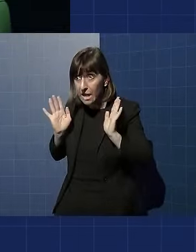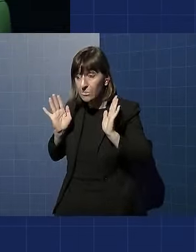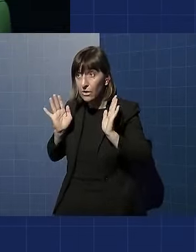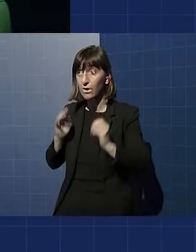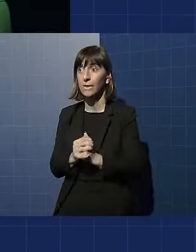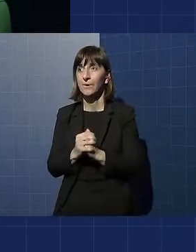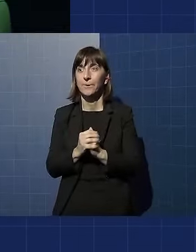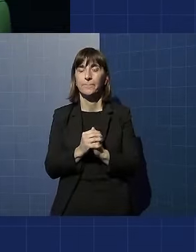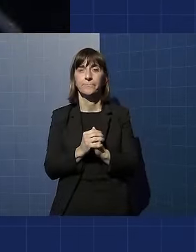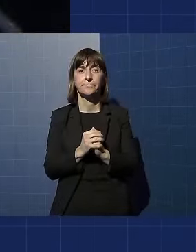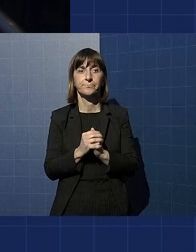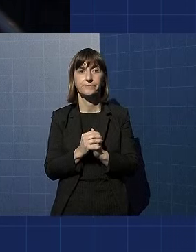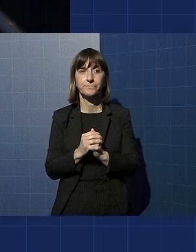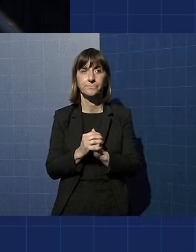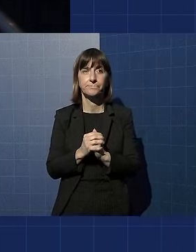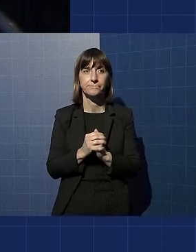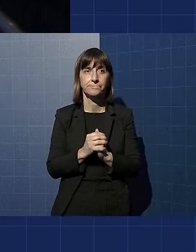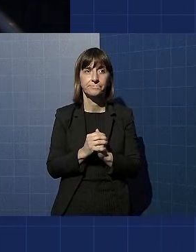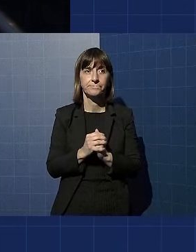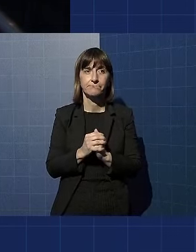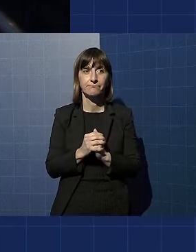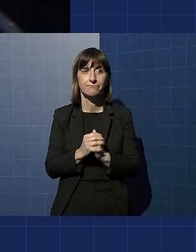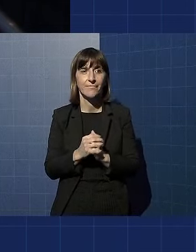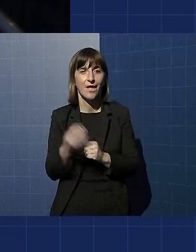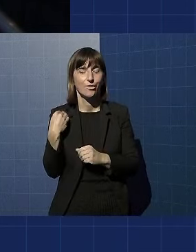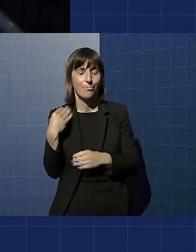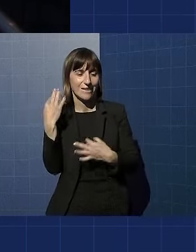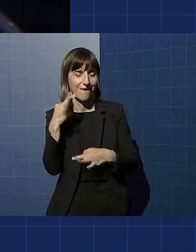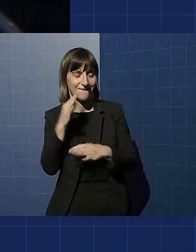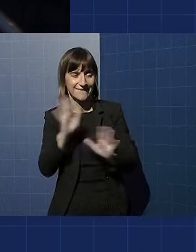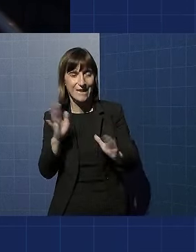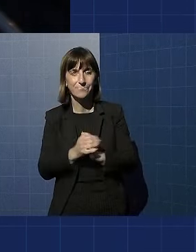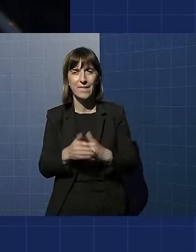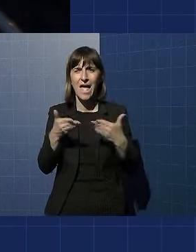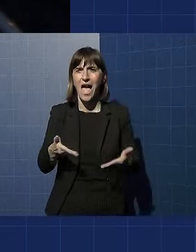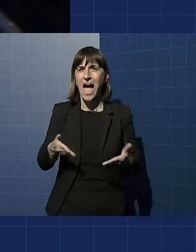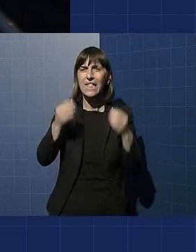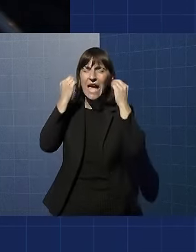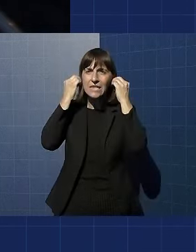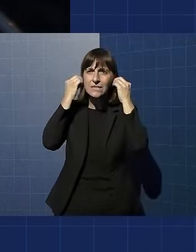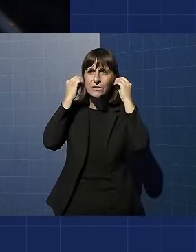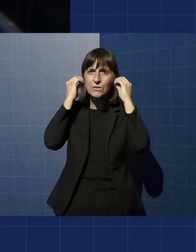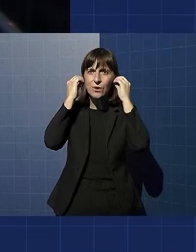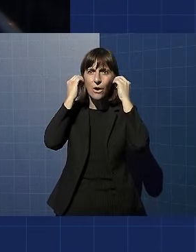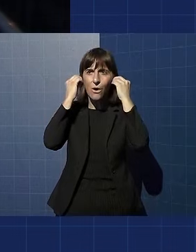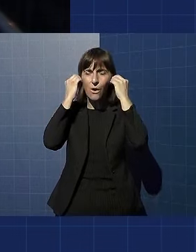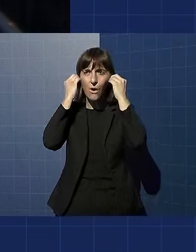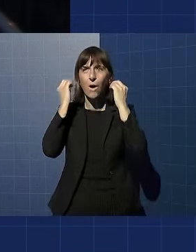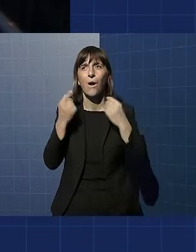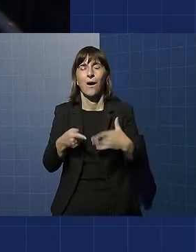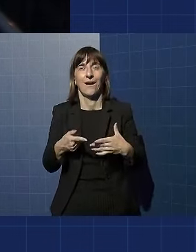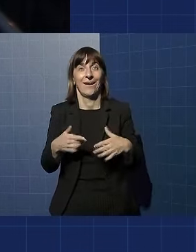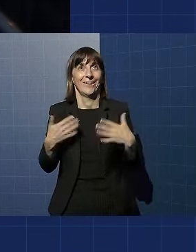It's a very good question. Right now, we are very far from implementing hibernation on